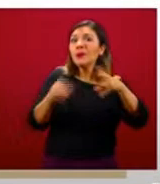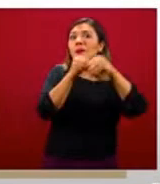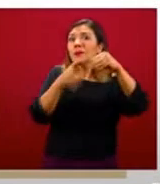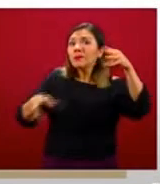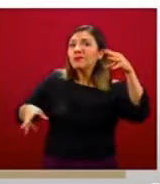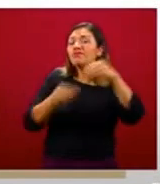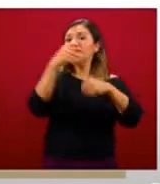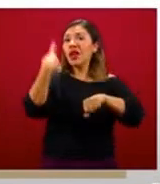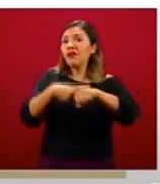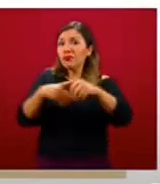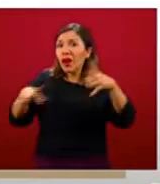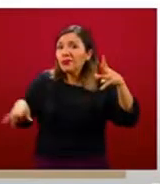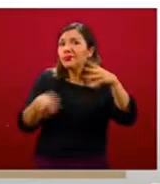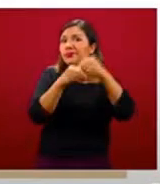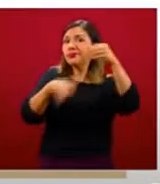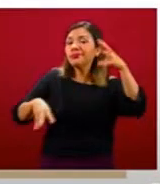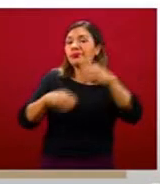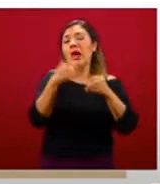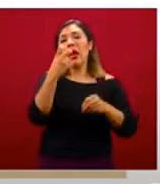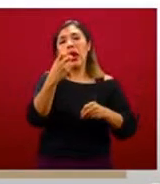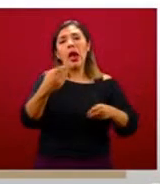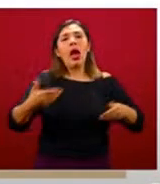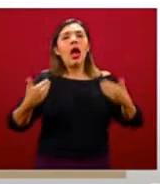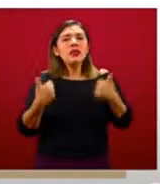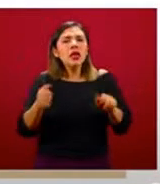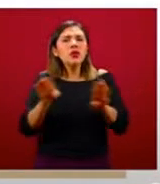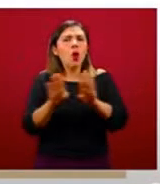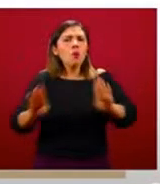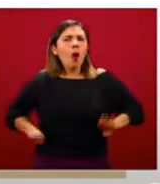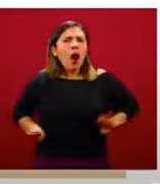for each day and all of the cases that